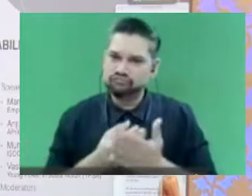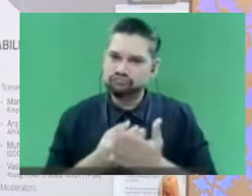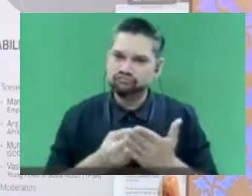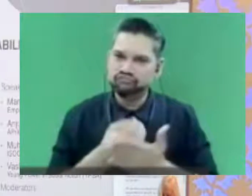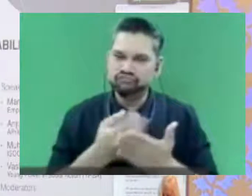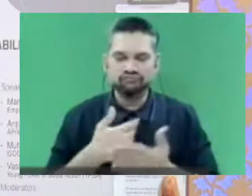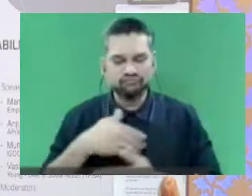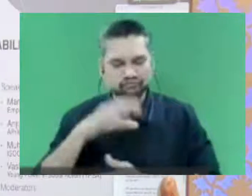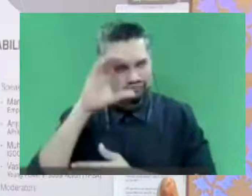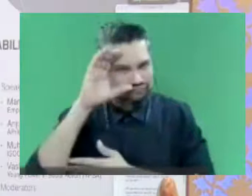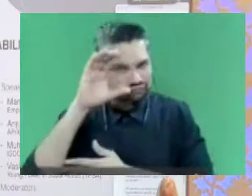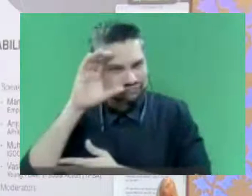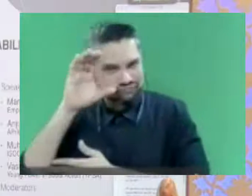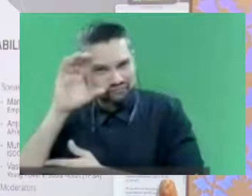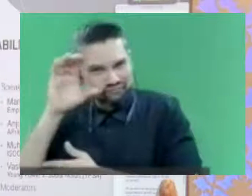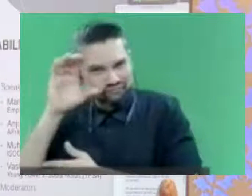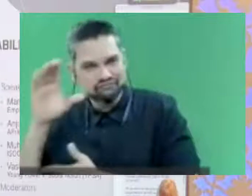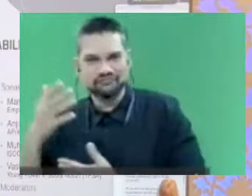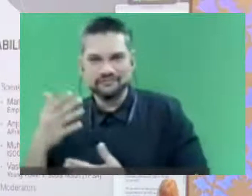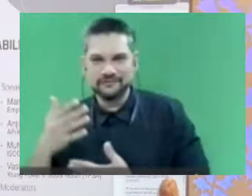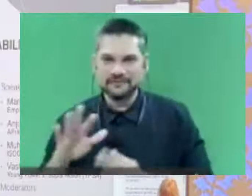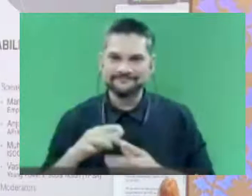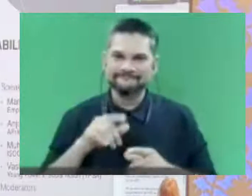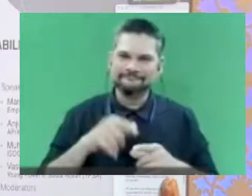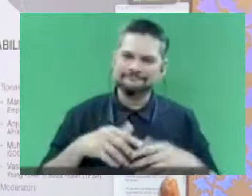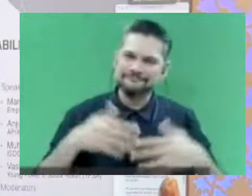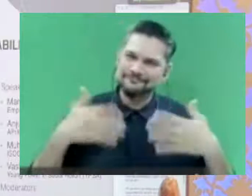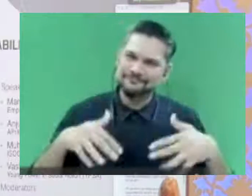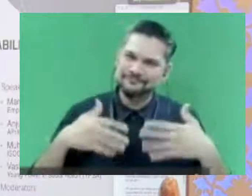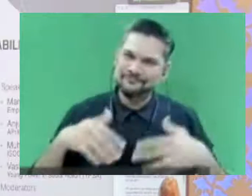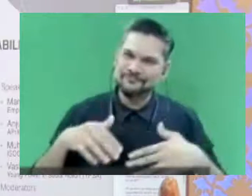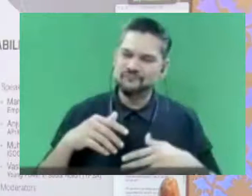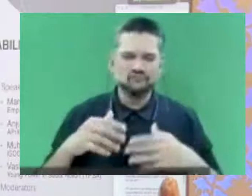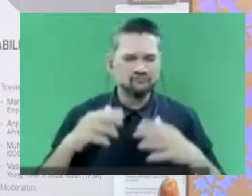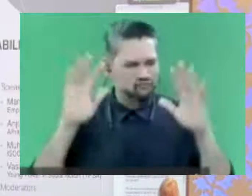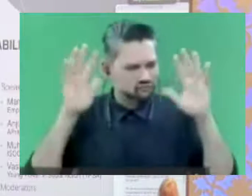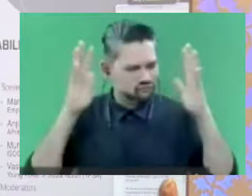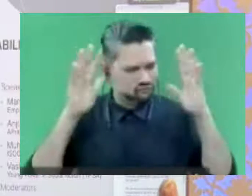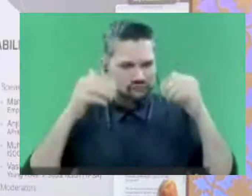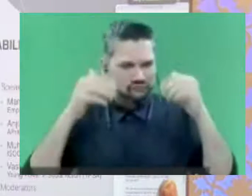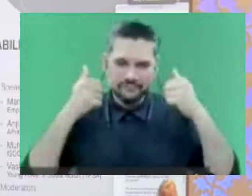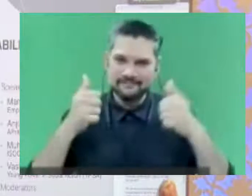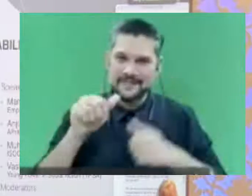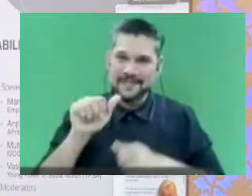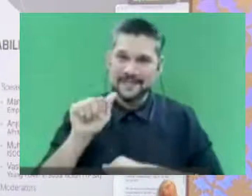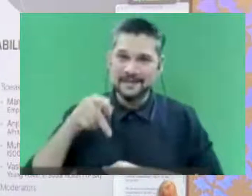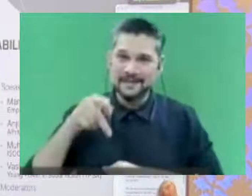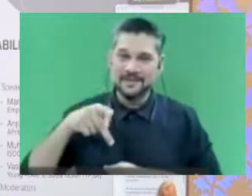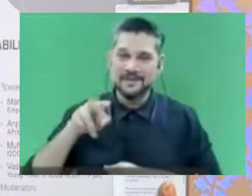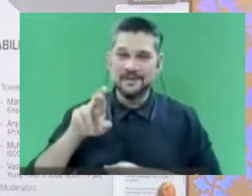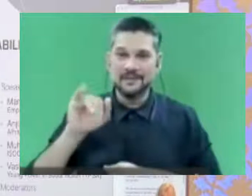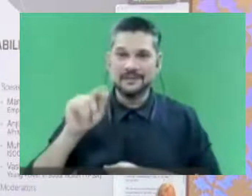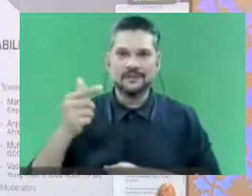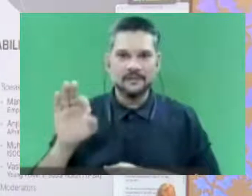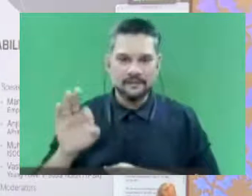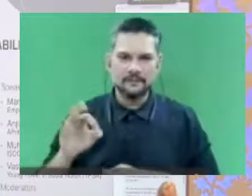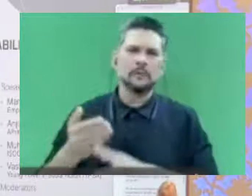are discussing these issues at APrIGF, not for the first time, but again.